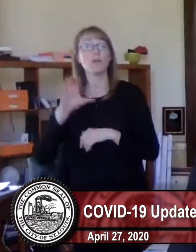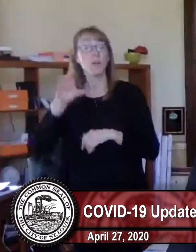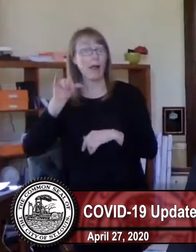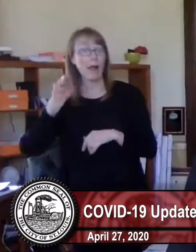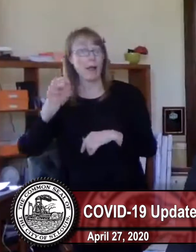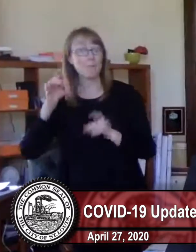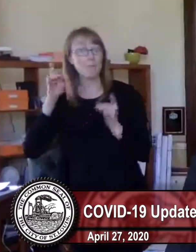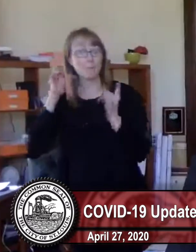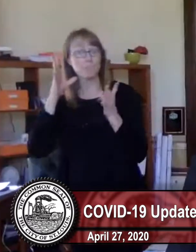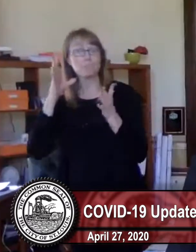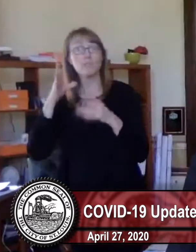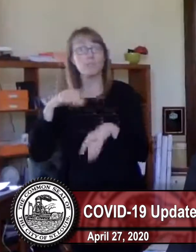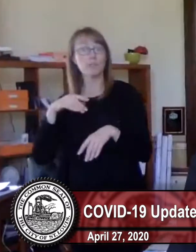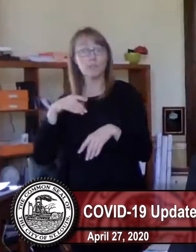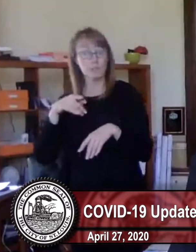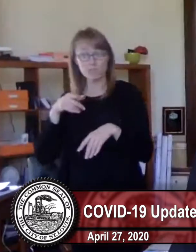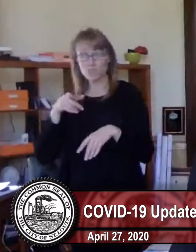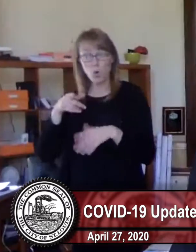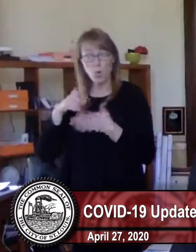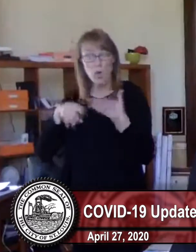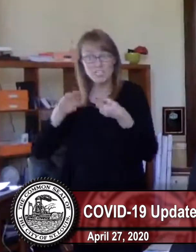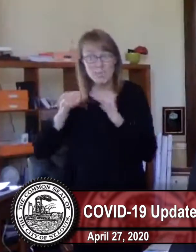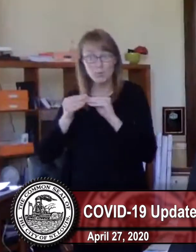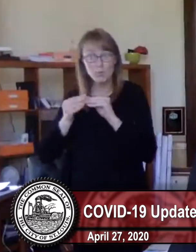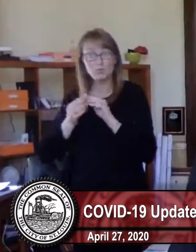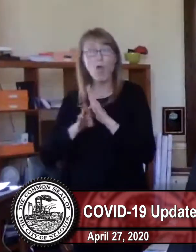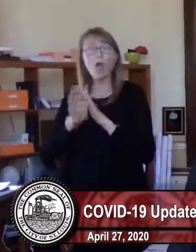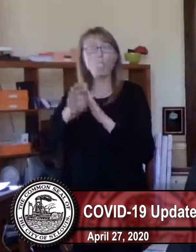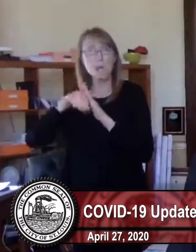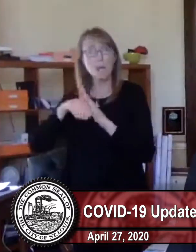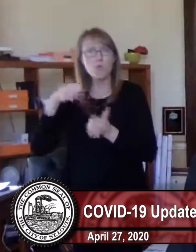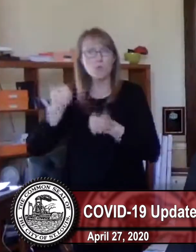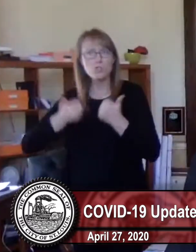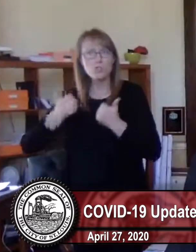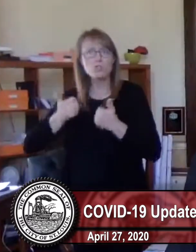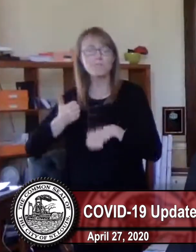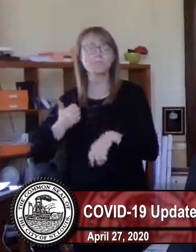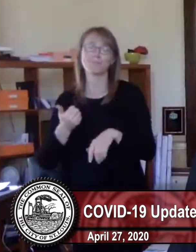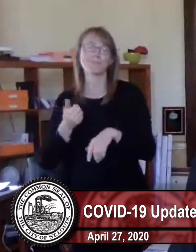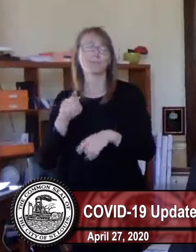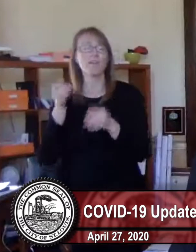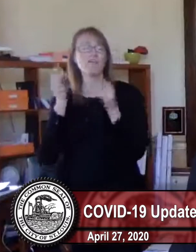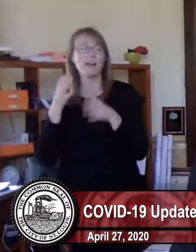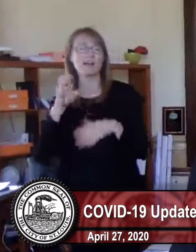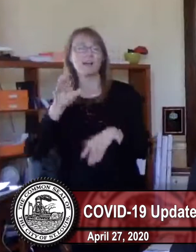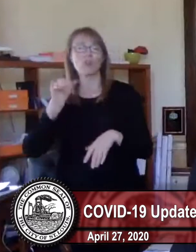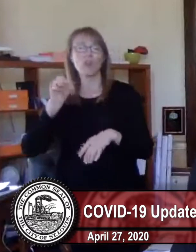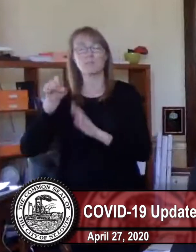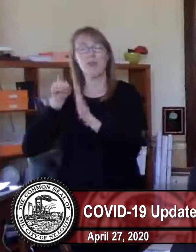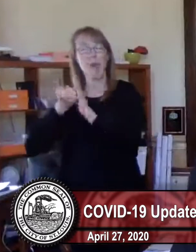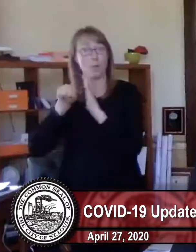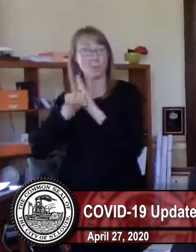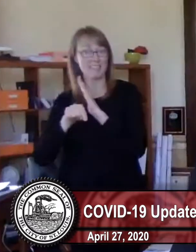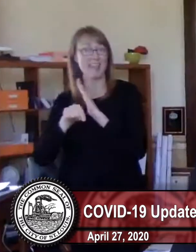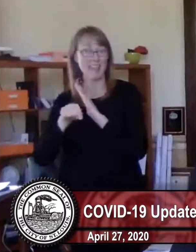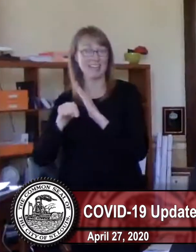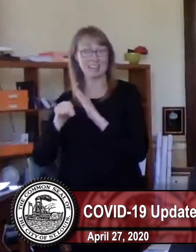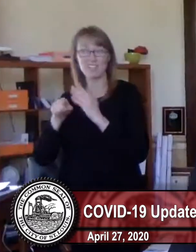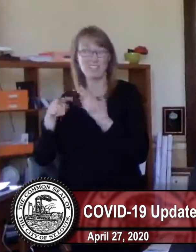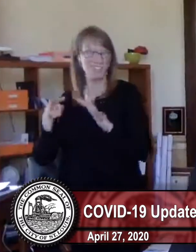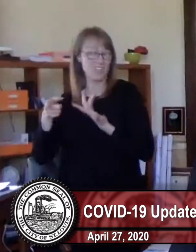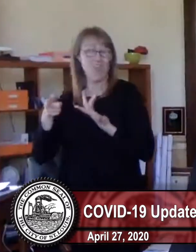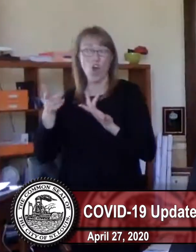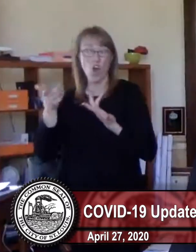Violent crime is actually up. This morning, as of this morning, we had 47 homicides so